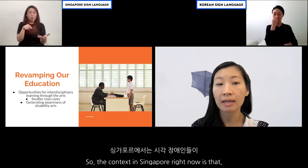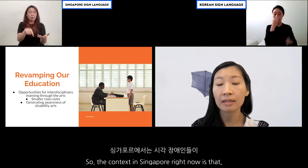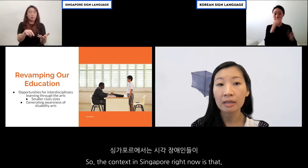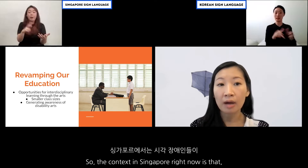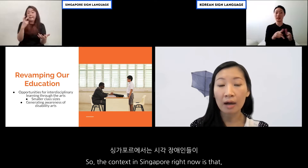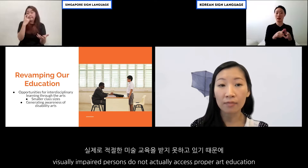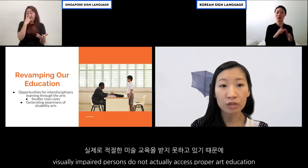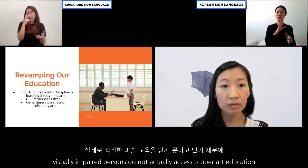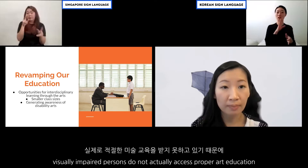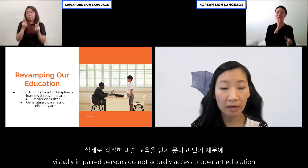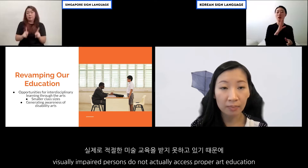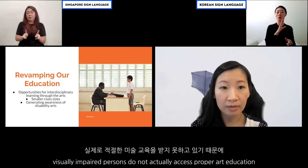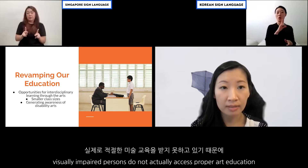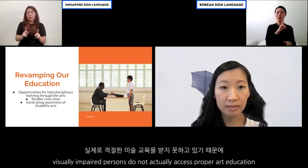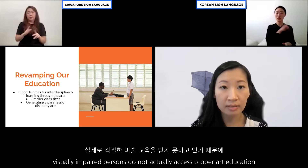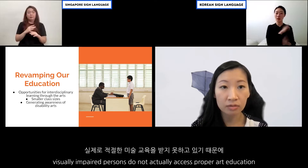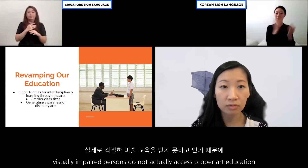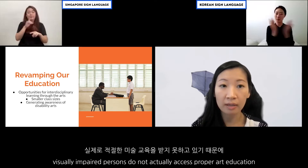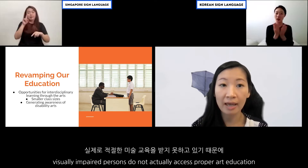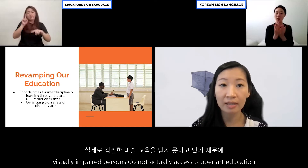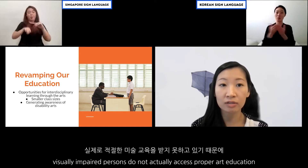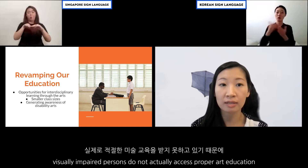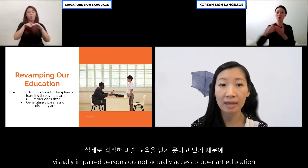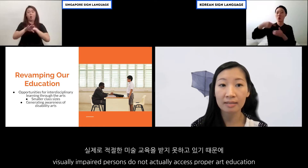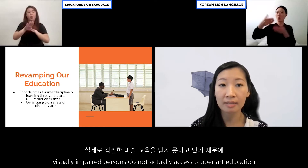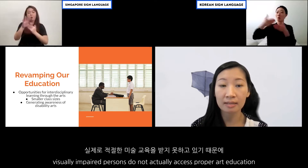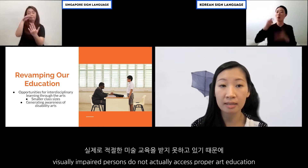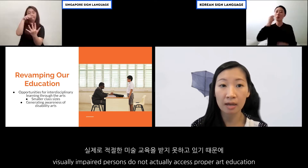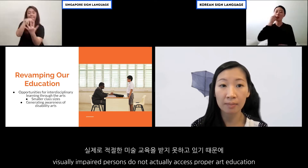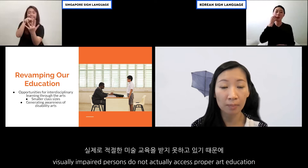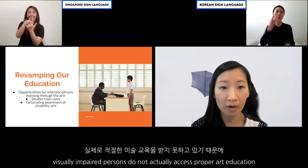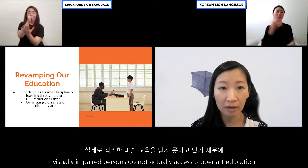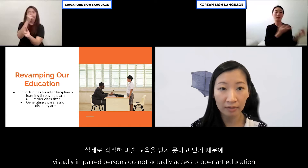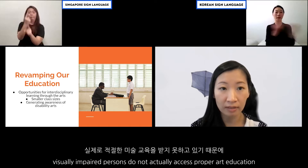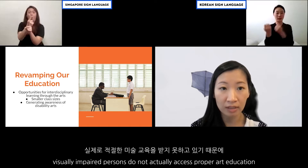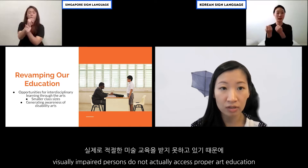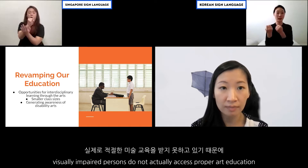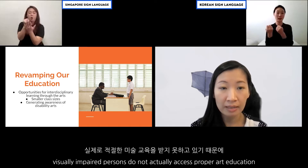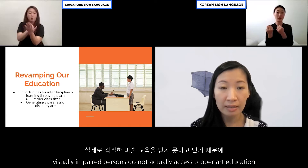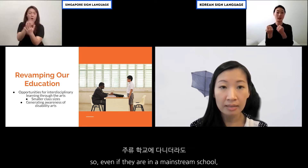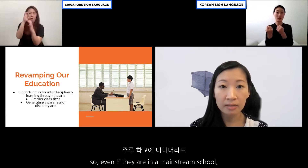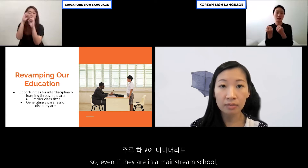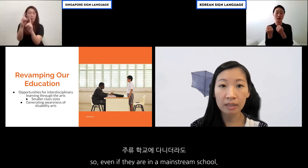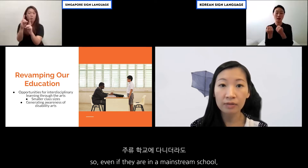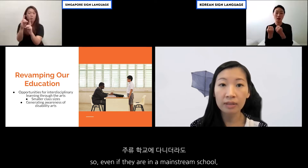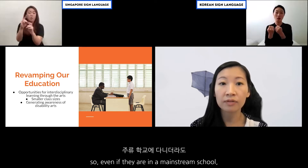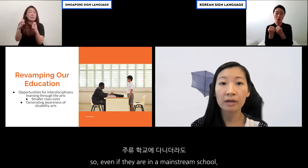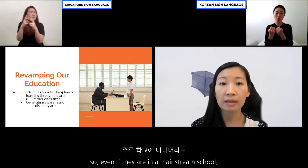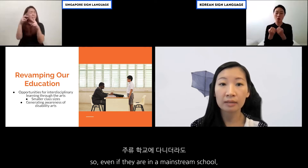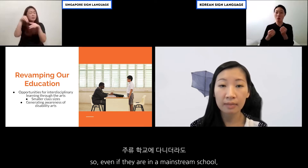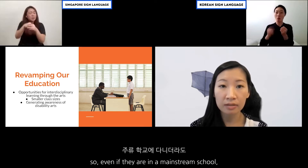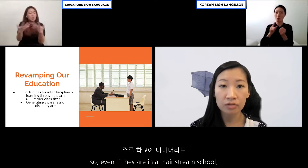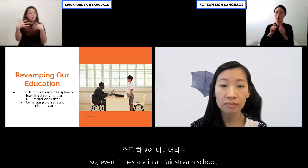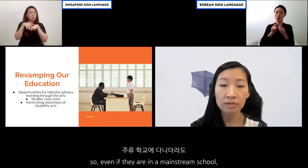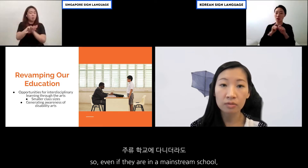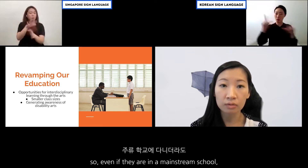is that visually impaired persons do not actually access proper art education. So even if they're in a mainstream school,